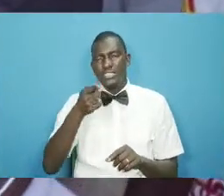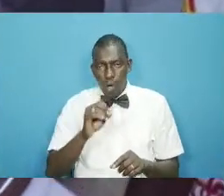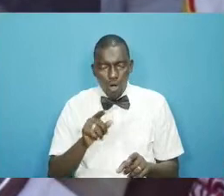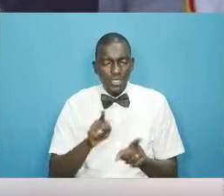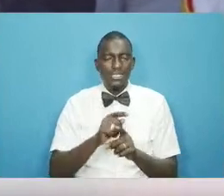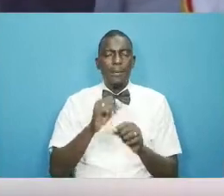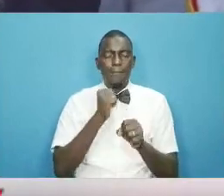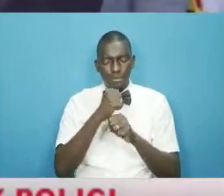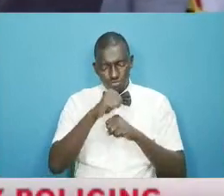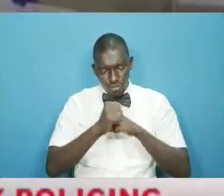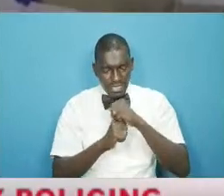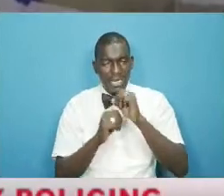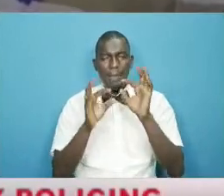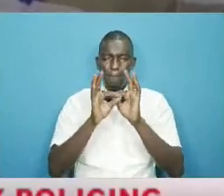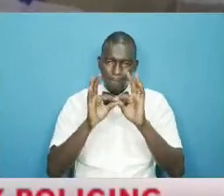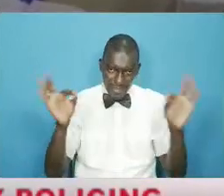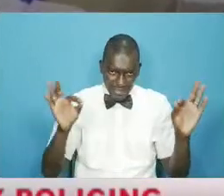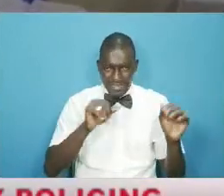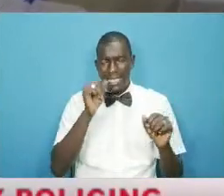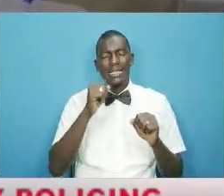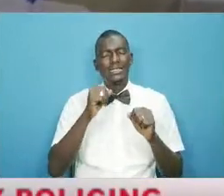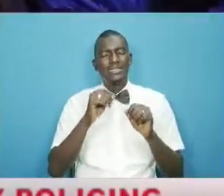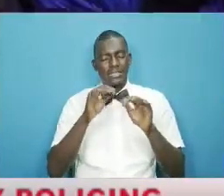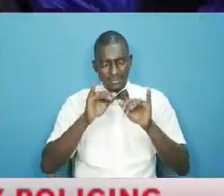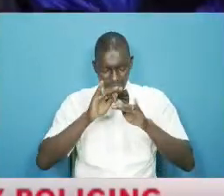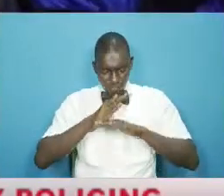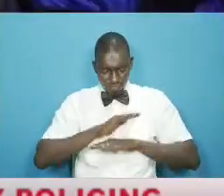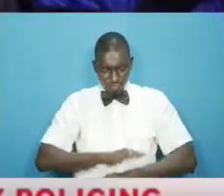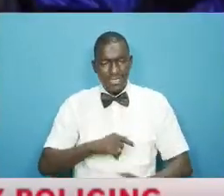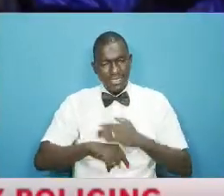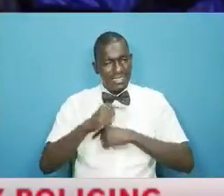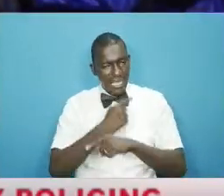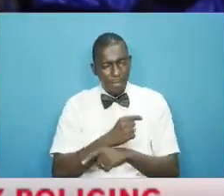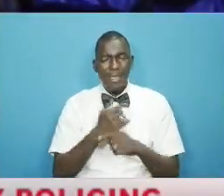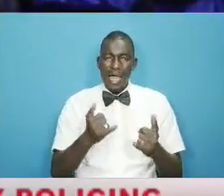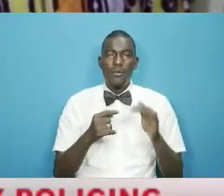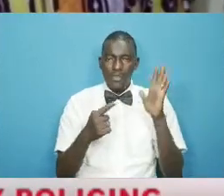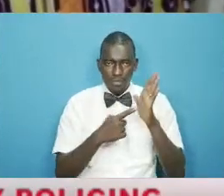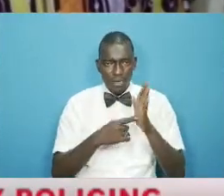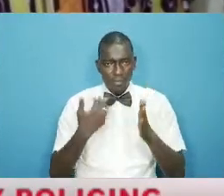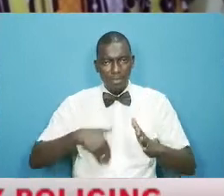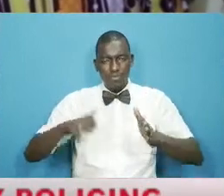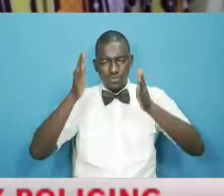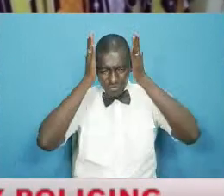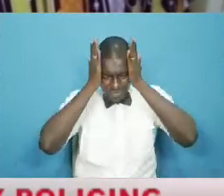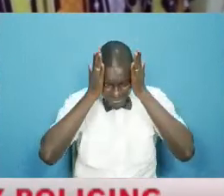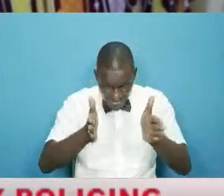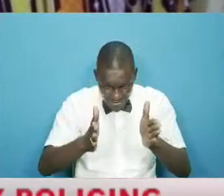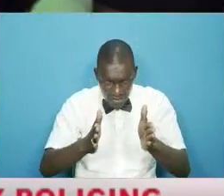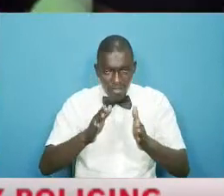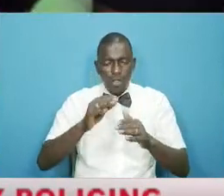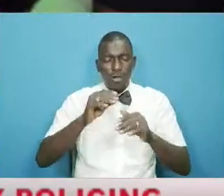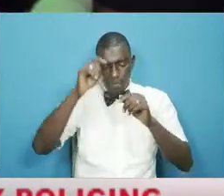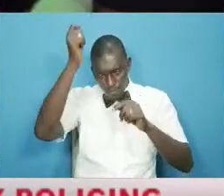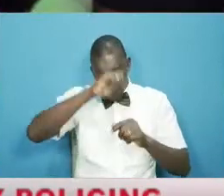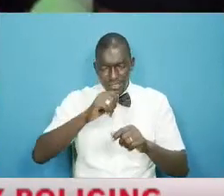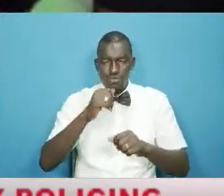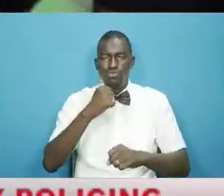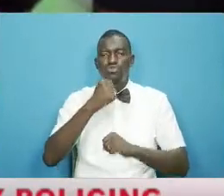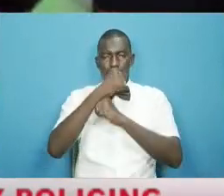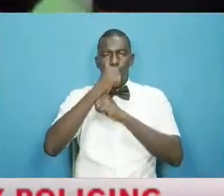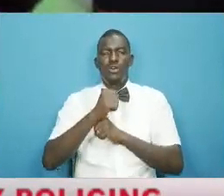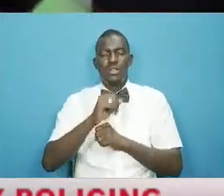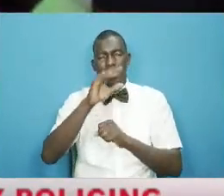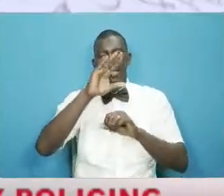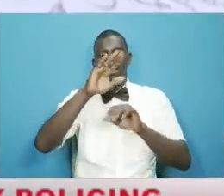peace and stability in the country. Therefore, there is a need to focus on proactive policing to support existing structures